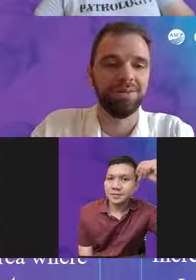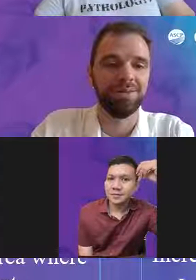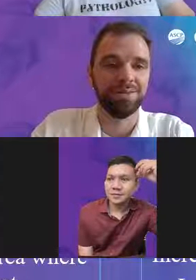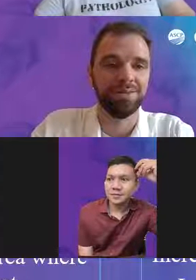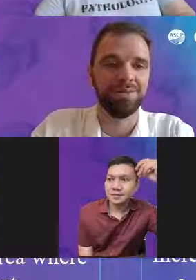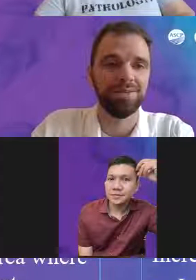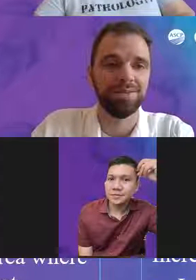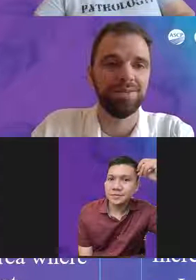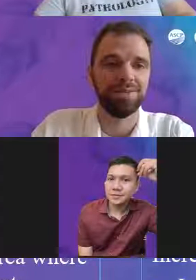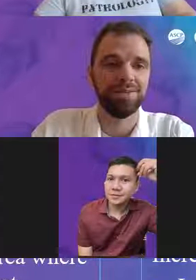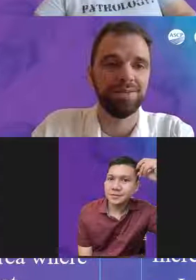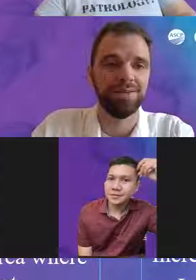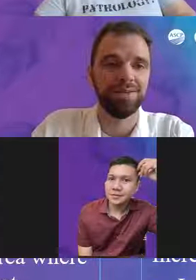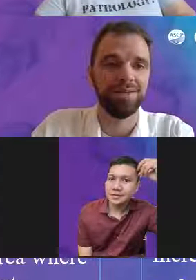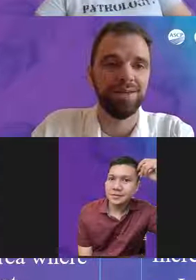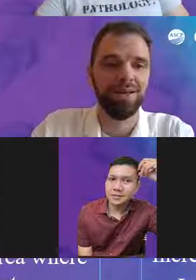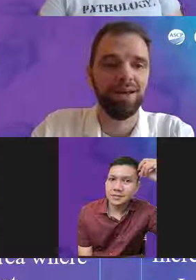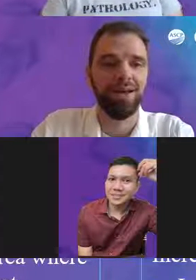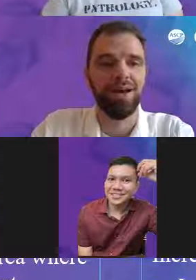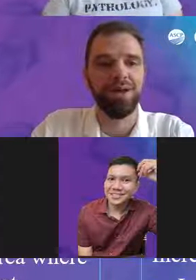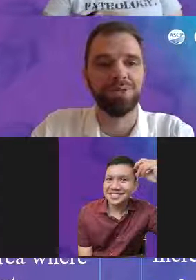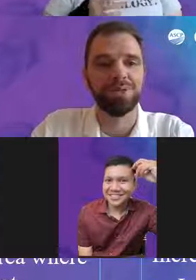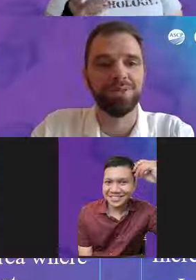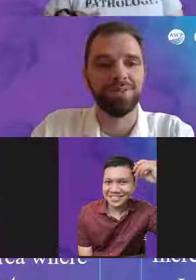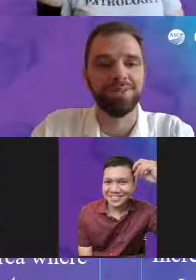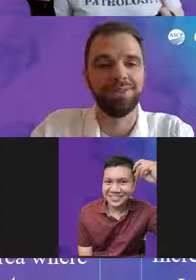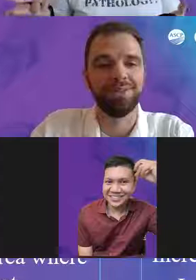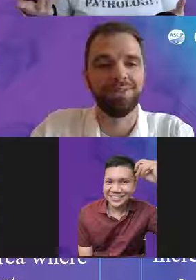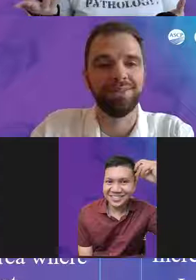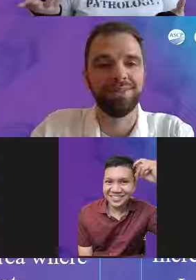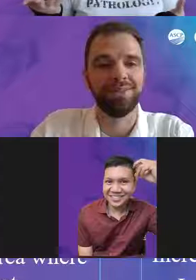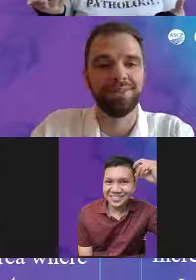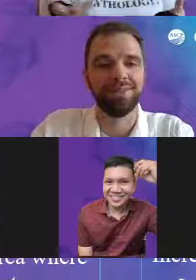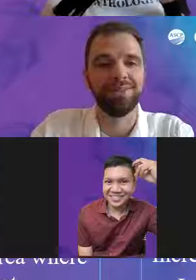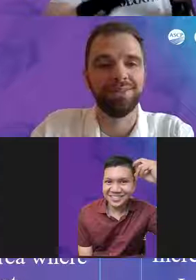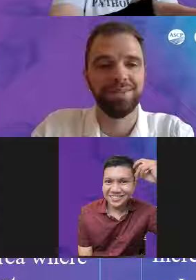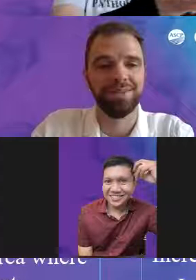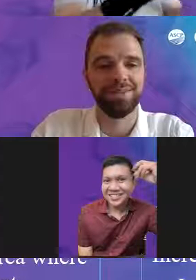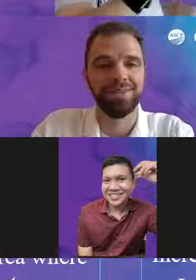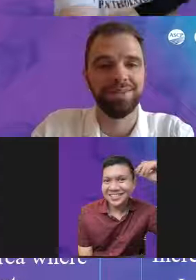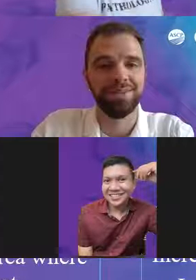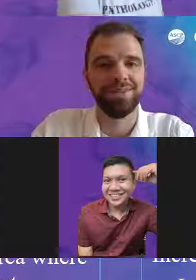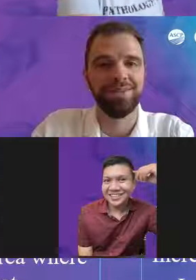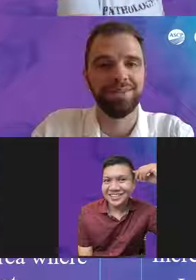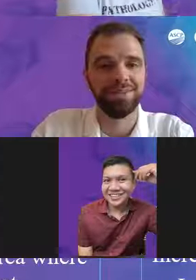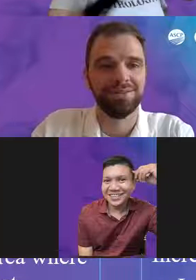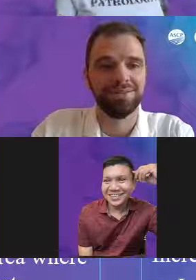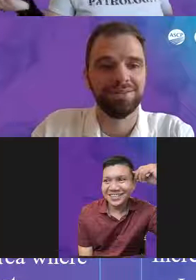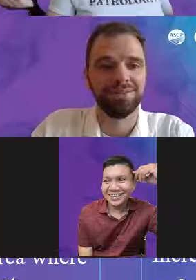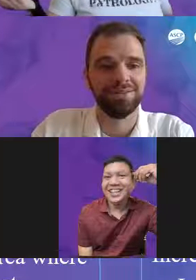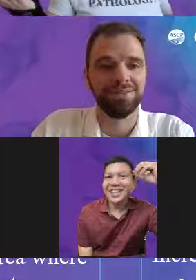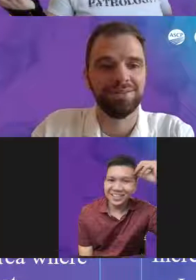like, I'm not going to throw this author under the bus, but they said that the nurse is doing the